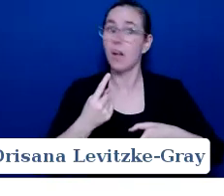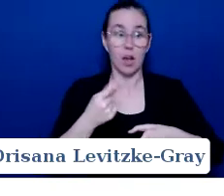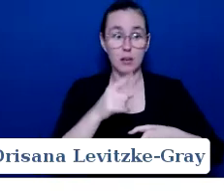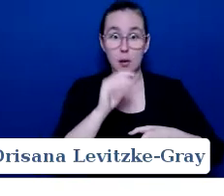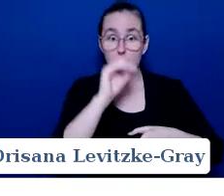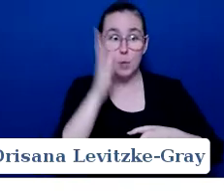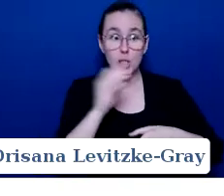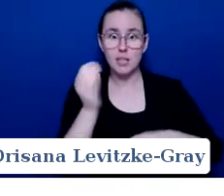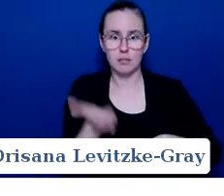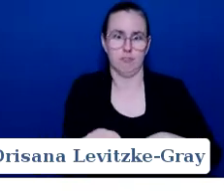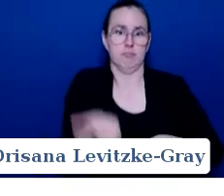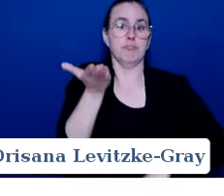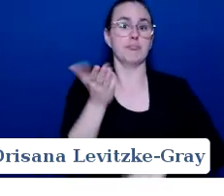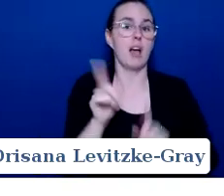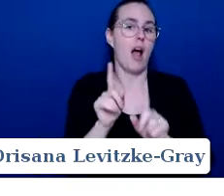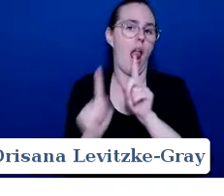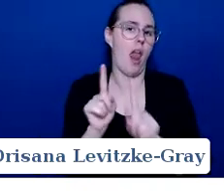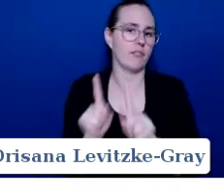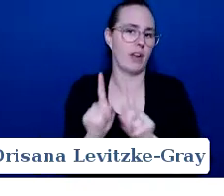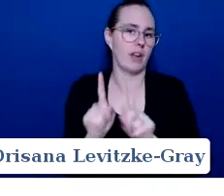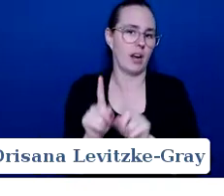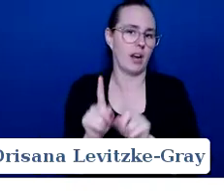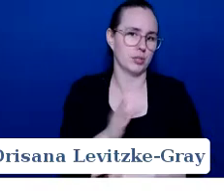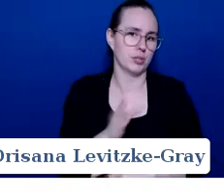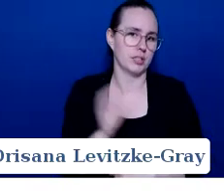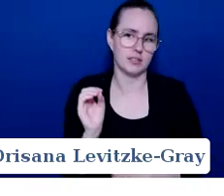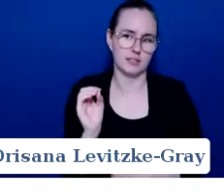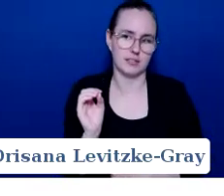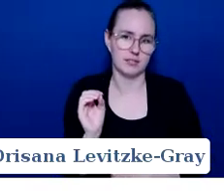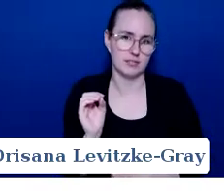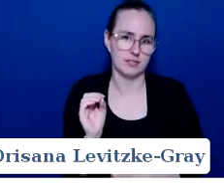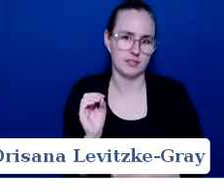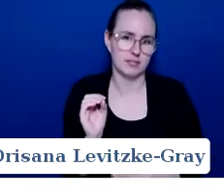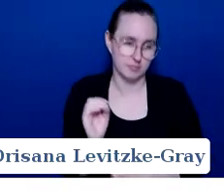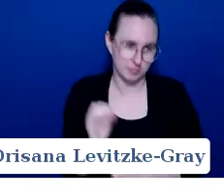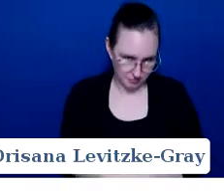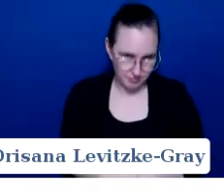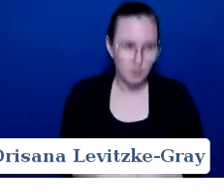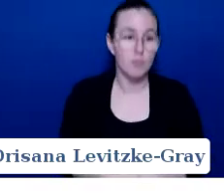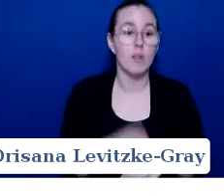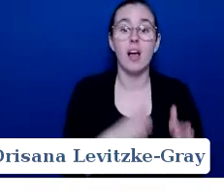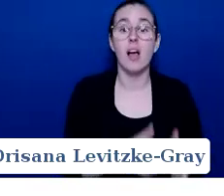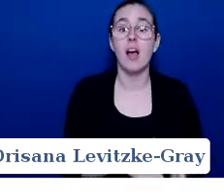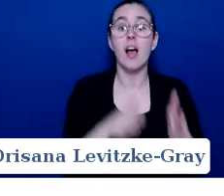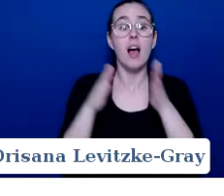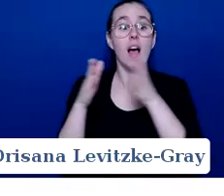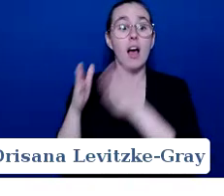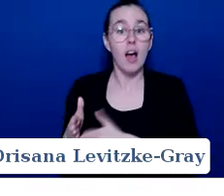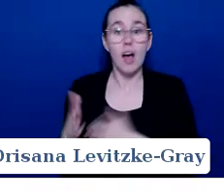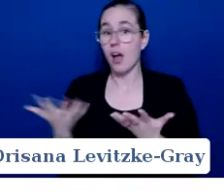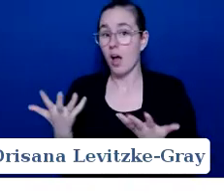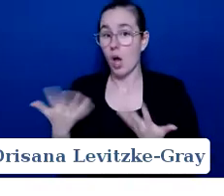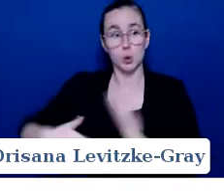because we started mainly with social registry to identify the person with disability, and we started to develop this comprehensive